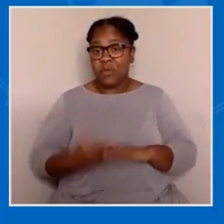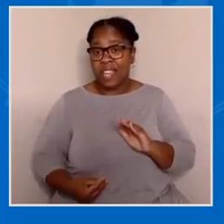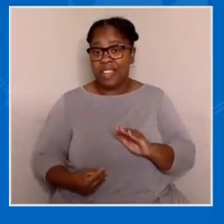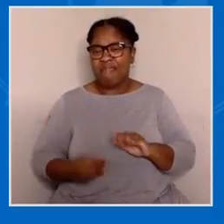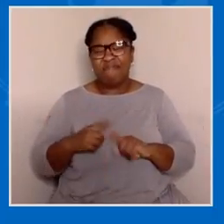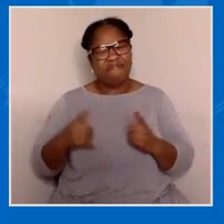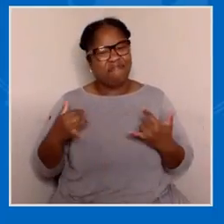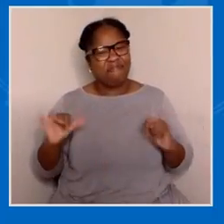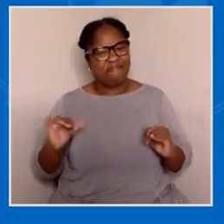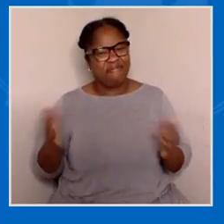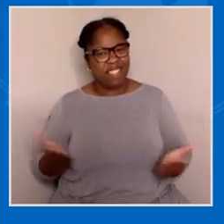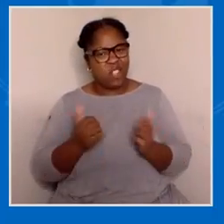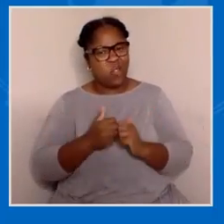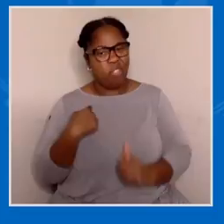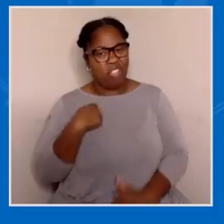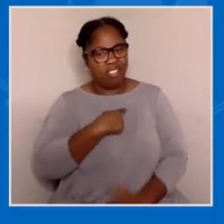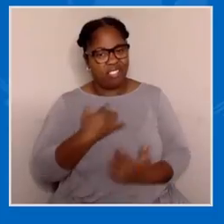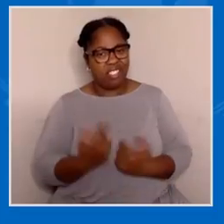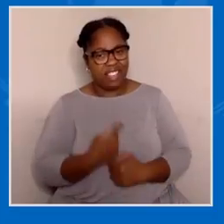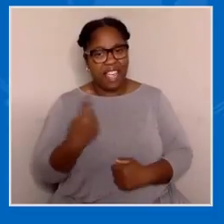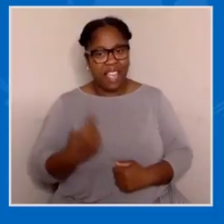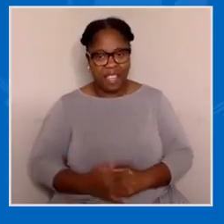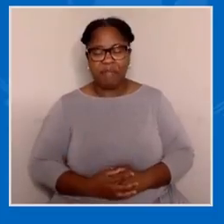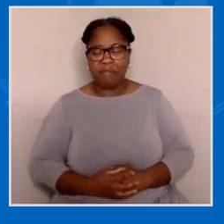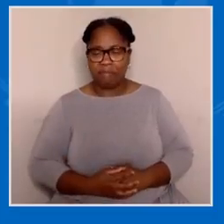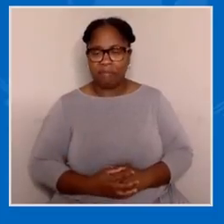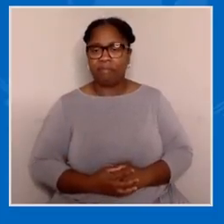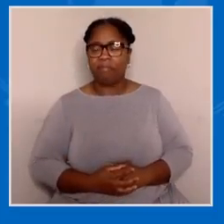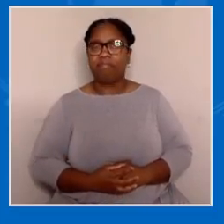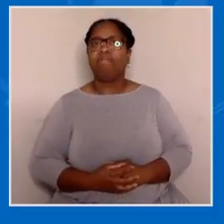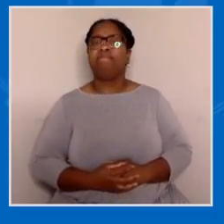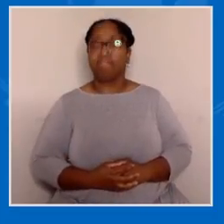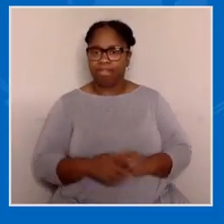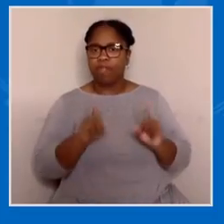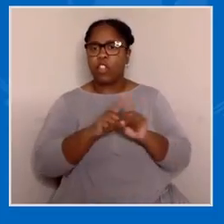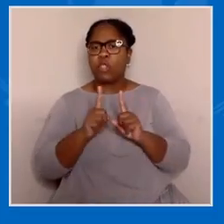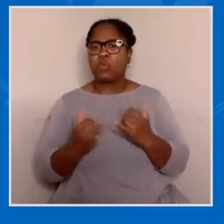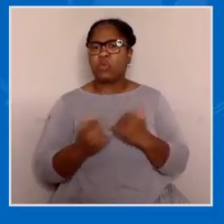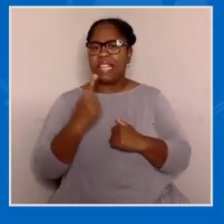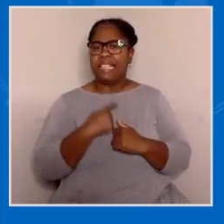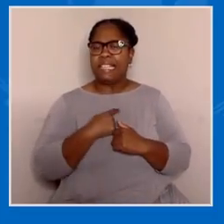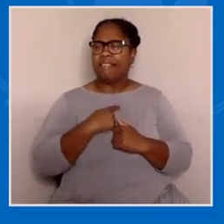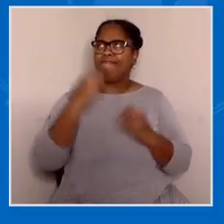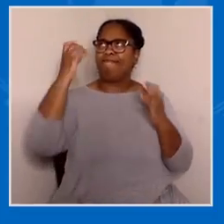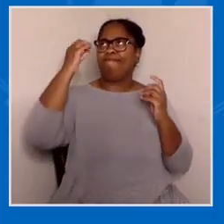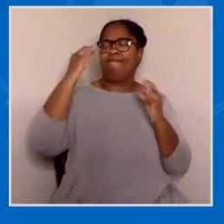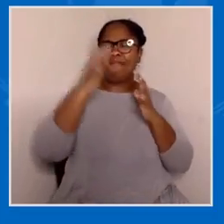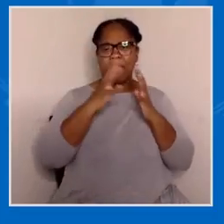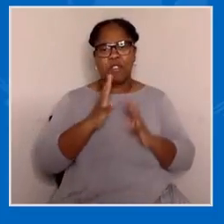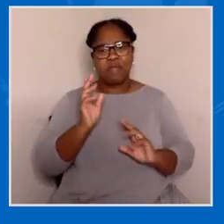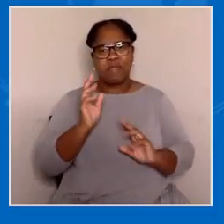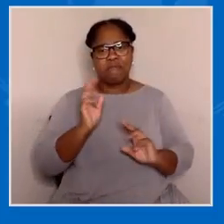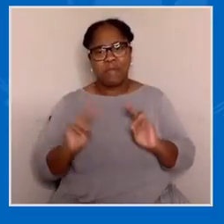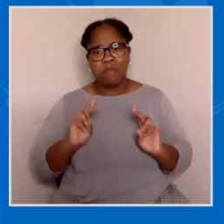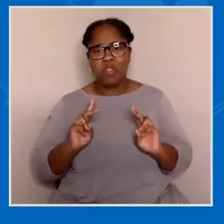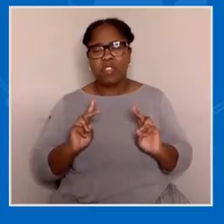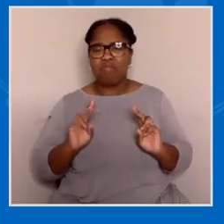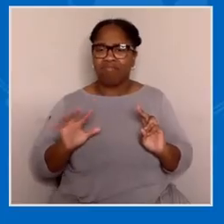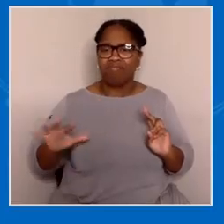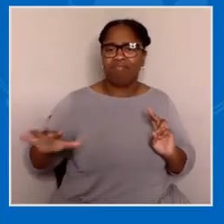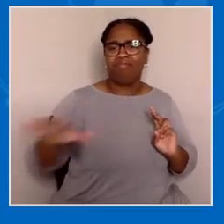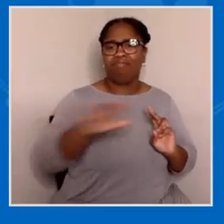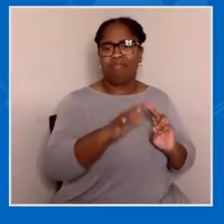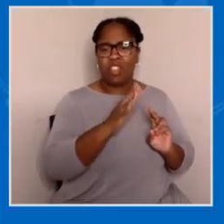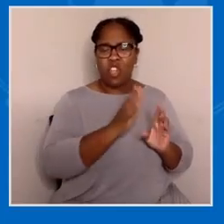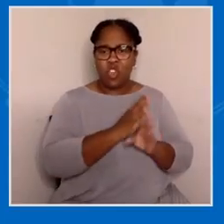today. And on this day, I'm thinking about the American people, my fellow career diplomats and public